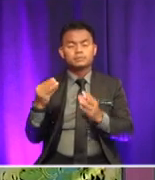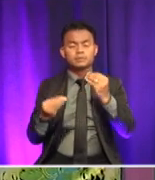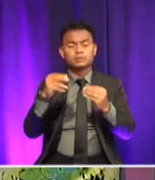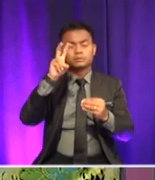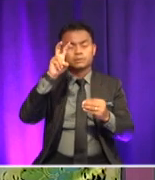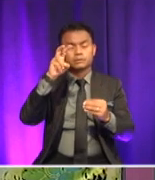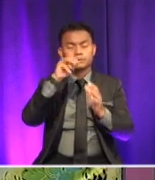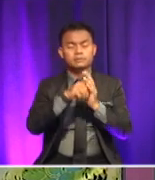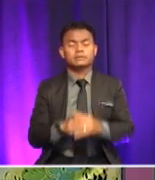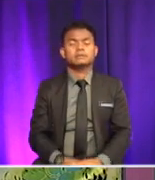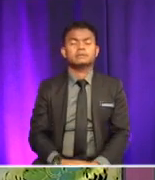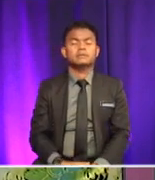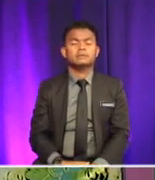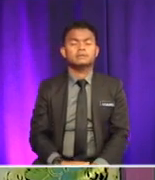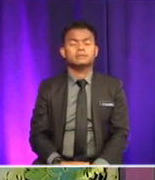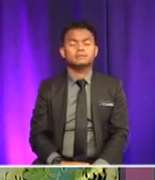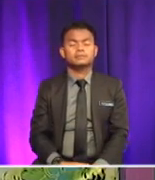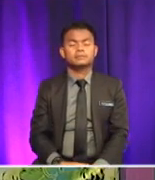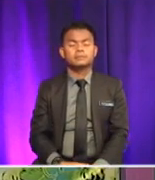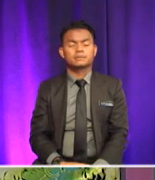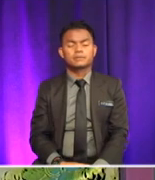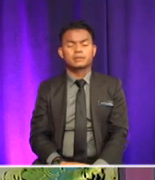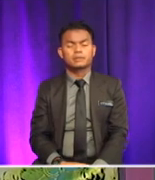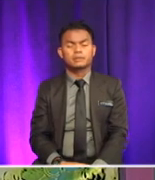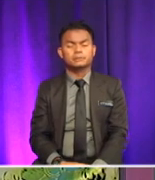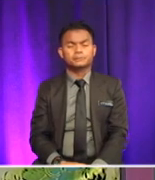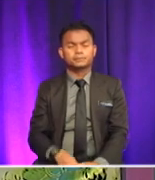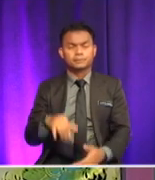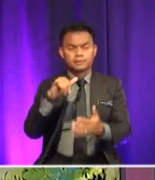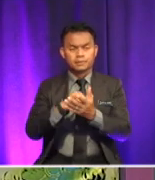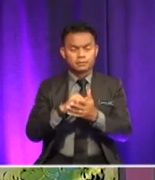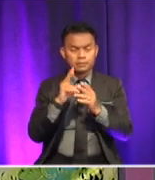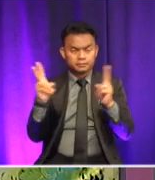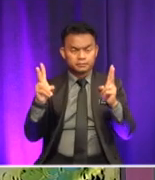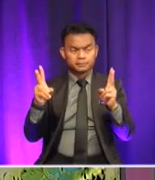how many points do you want? You know, it's very difficult to say how many points. I